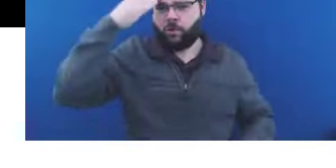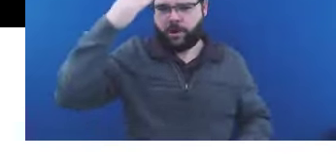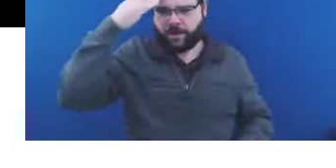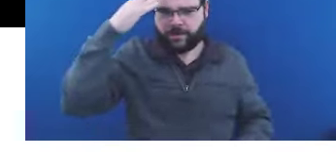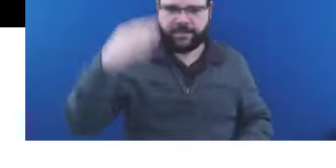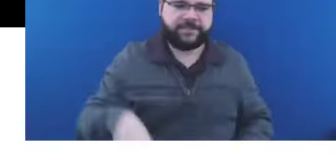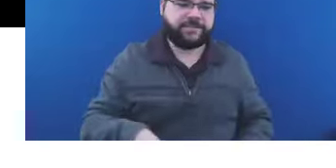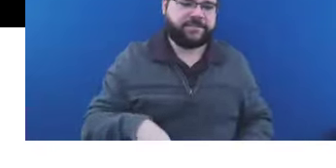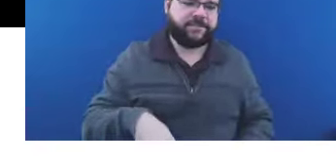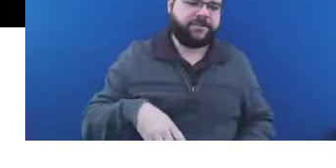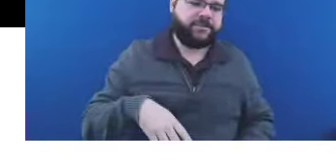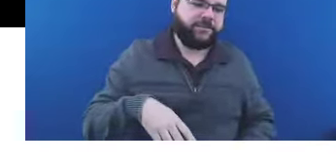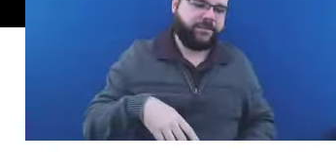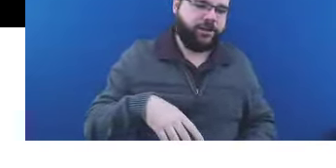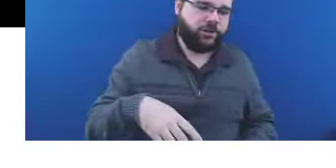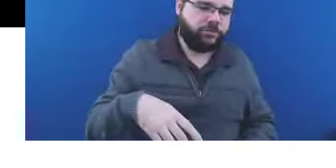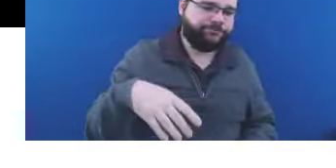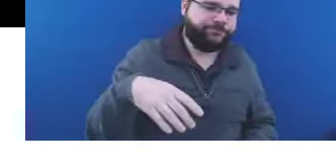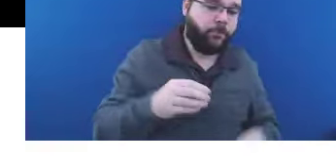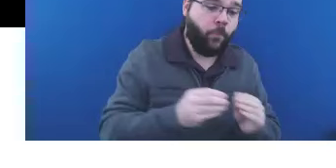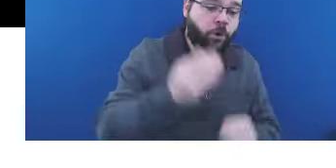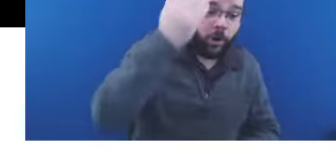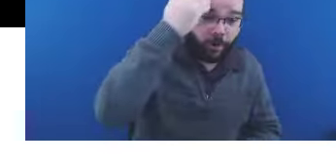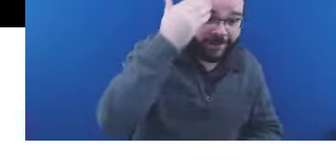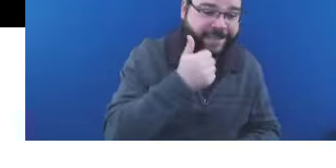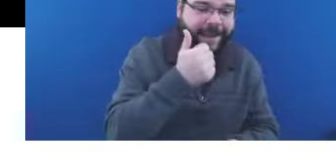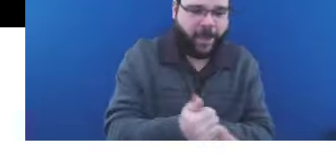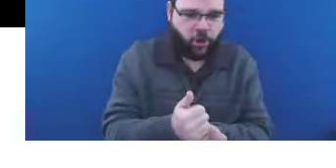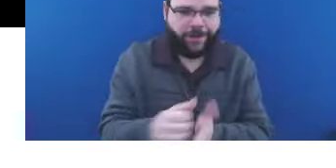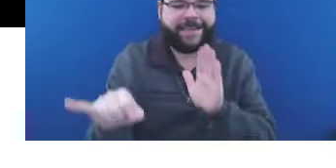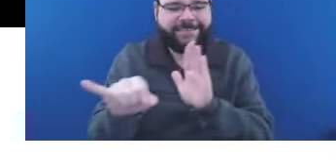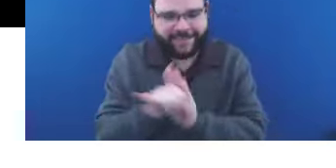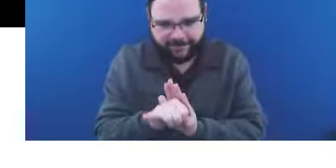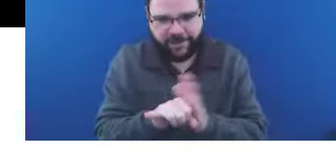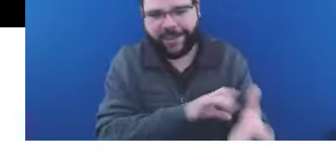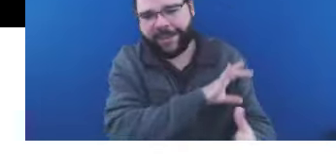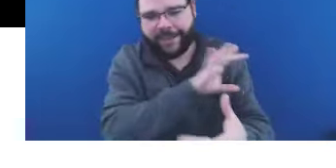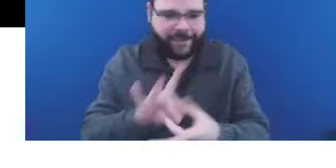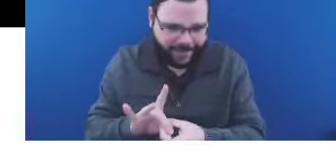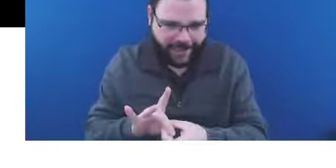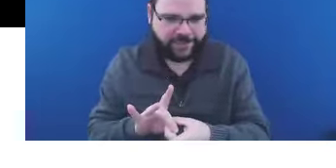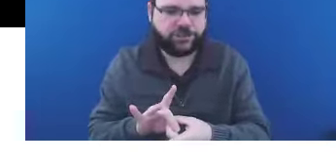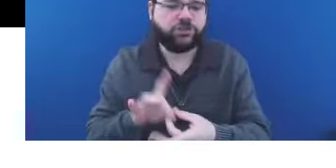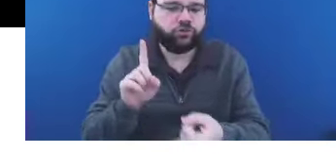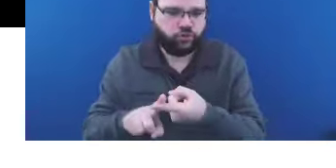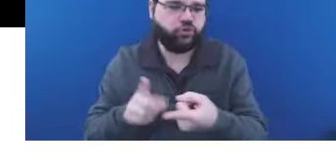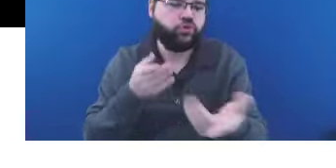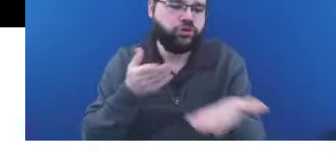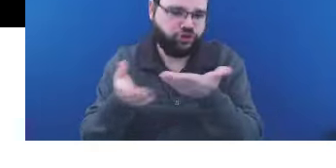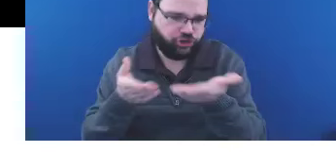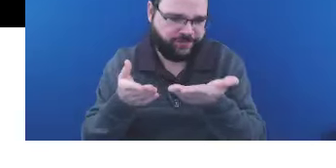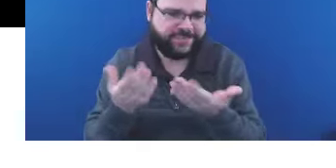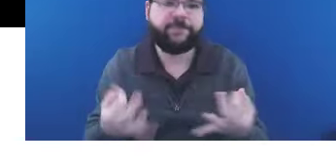connection equals services. And that's really important for our population here in Sacramento County. So I'm going to hand it over